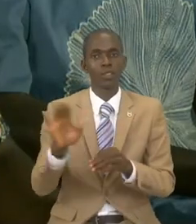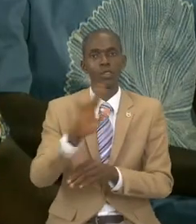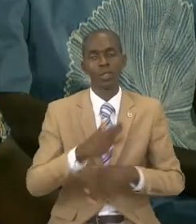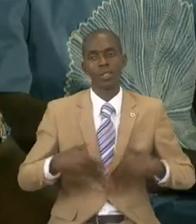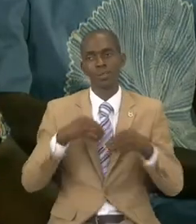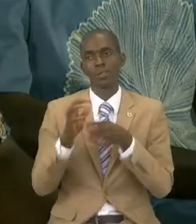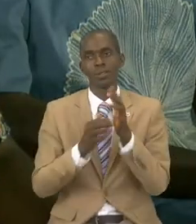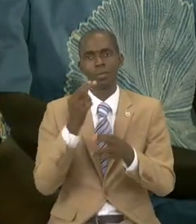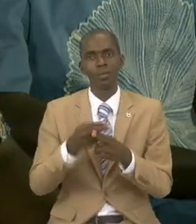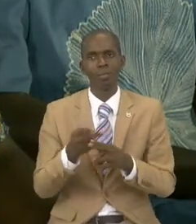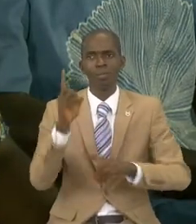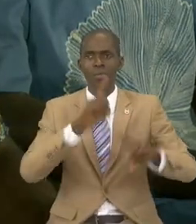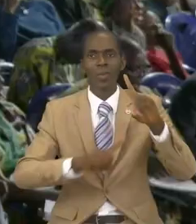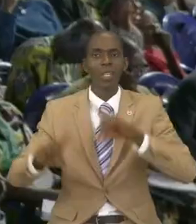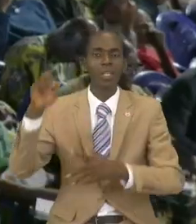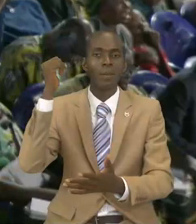a better amen.